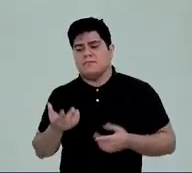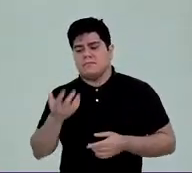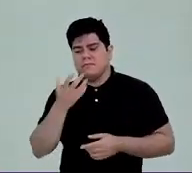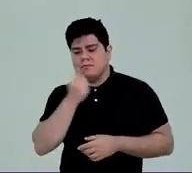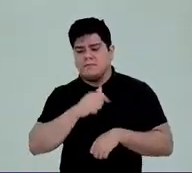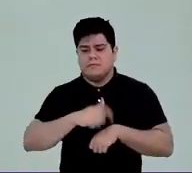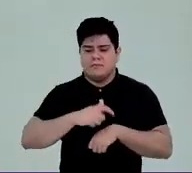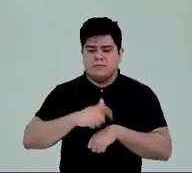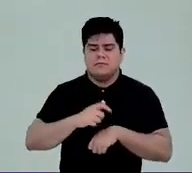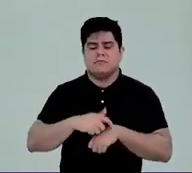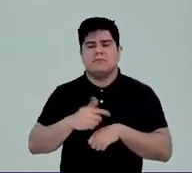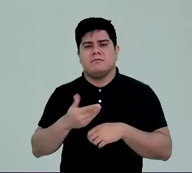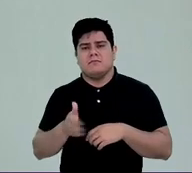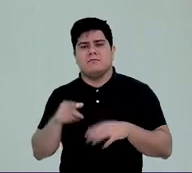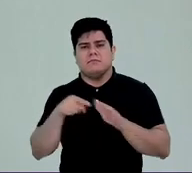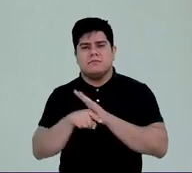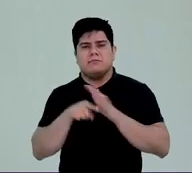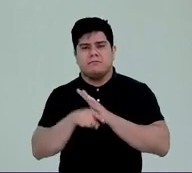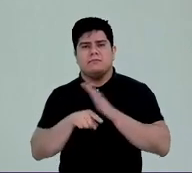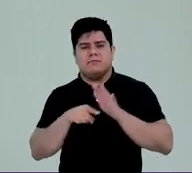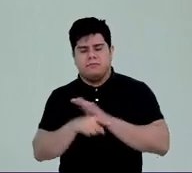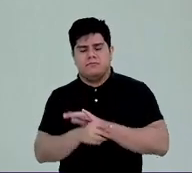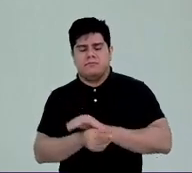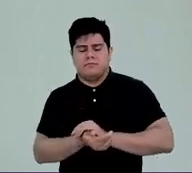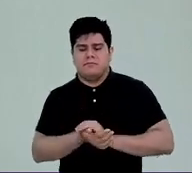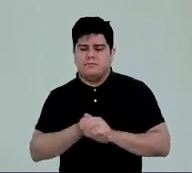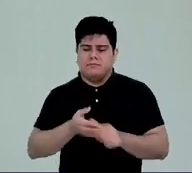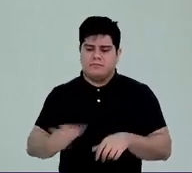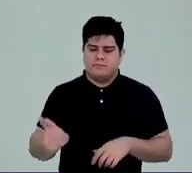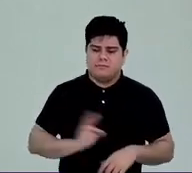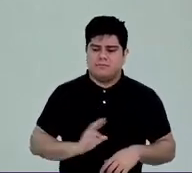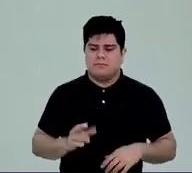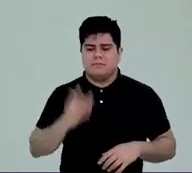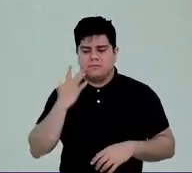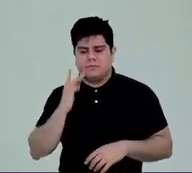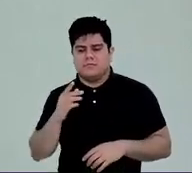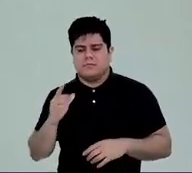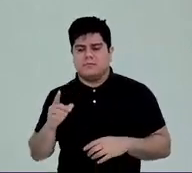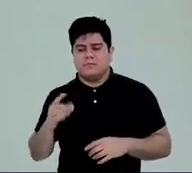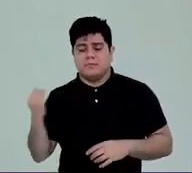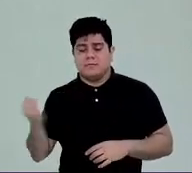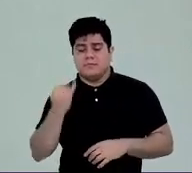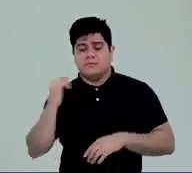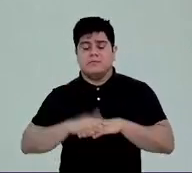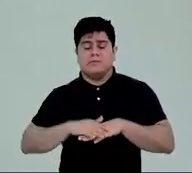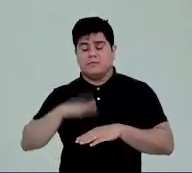you, that I really believe that is the most important part here is the